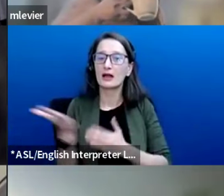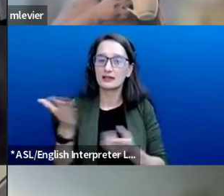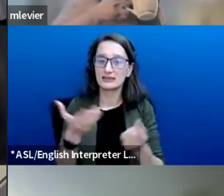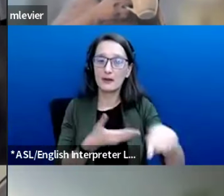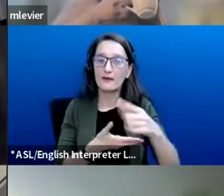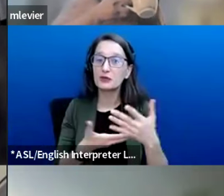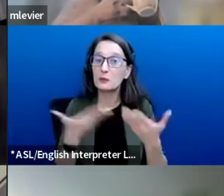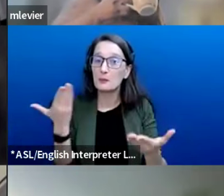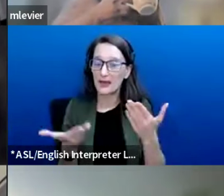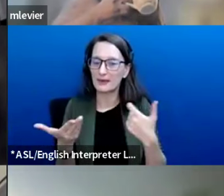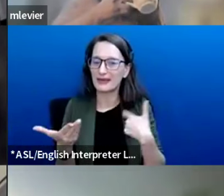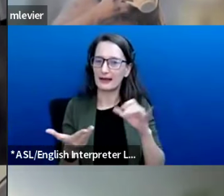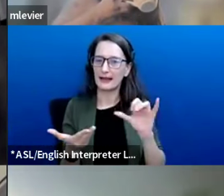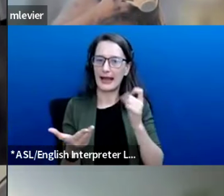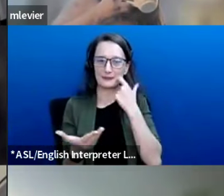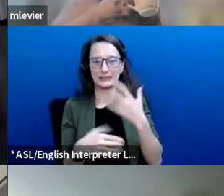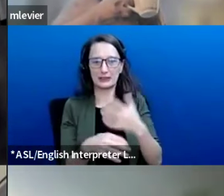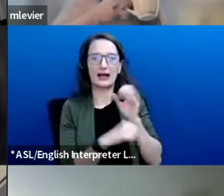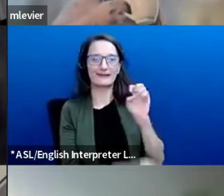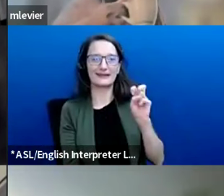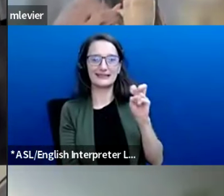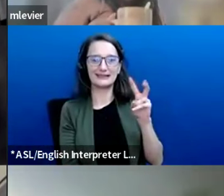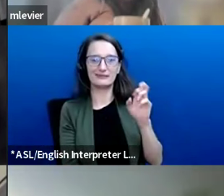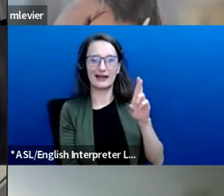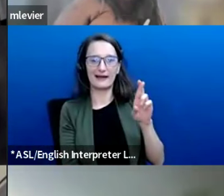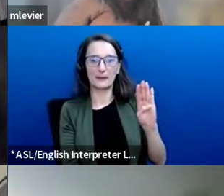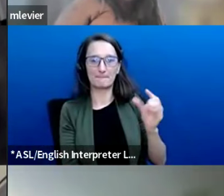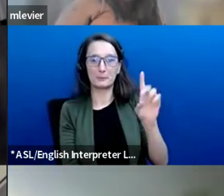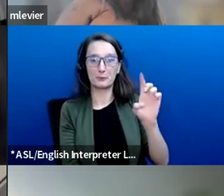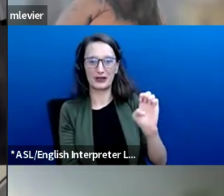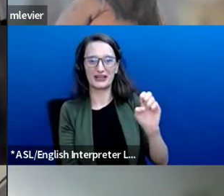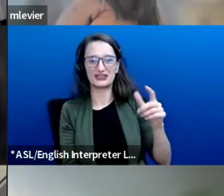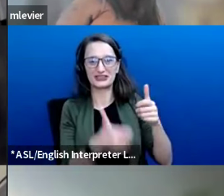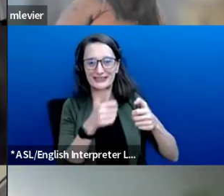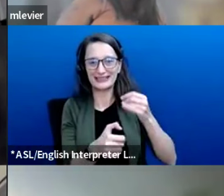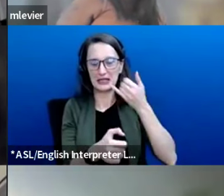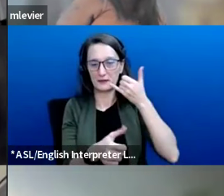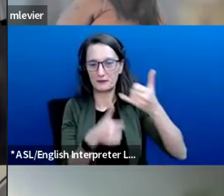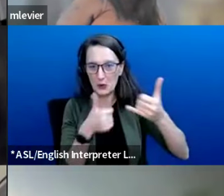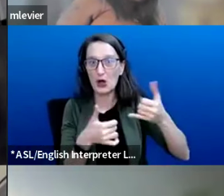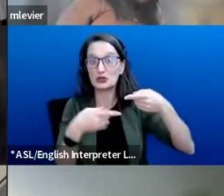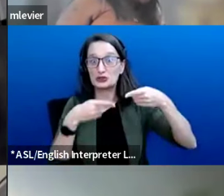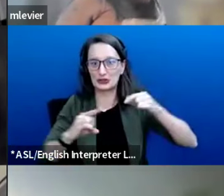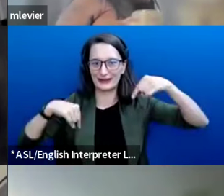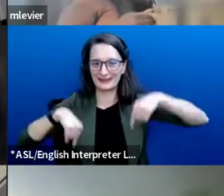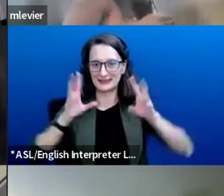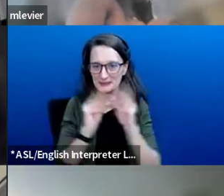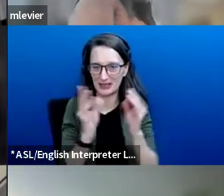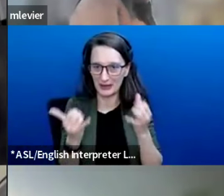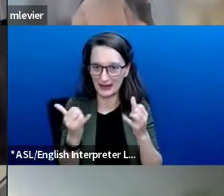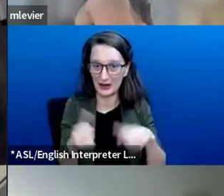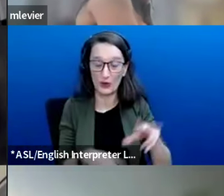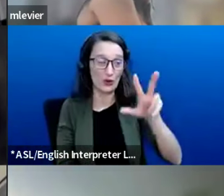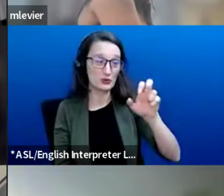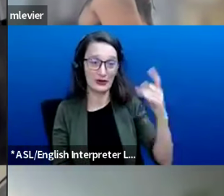Everbridge text and phone call during this Coffee with Community Services. So any of those 318 providers that have not filled